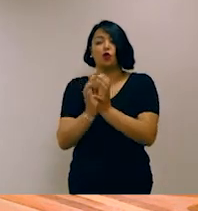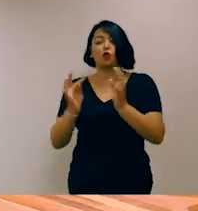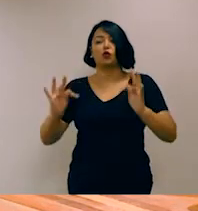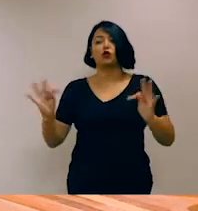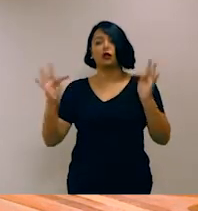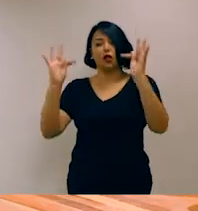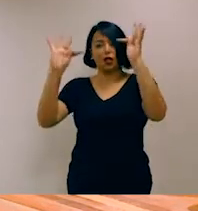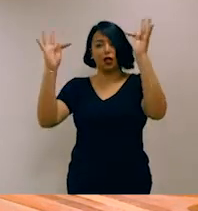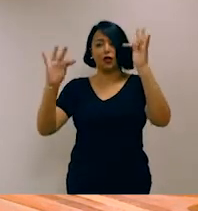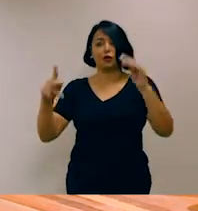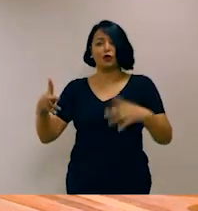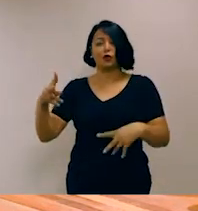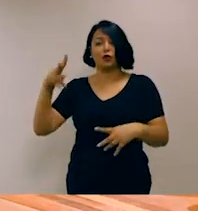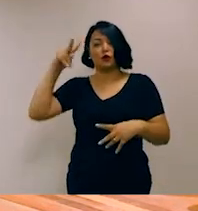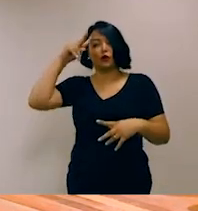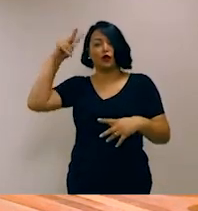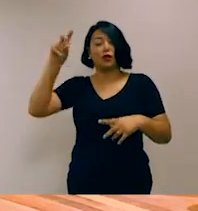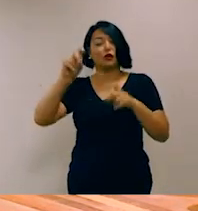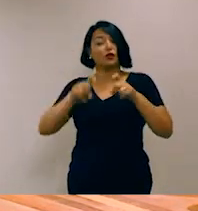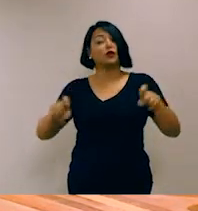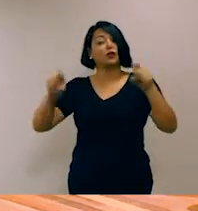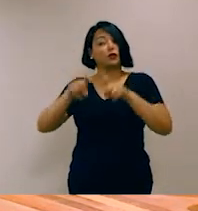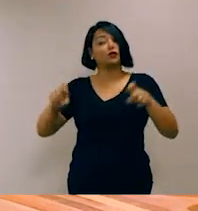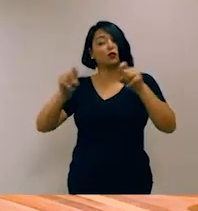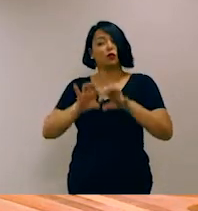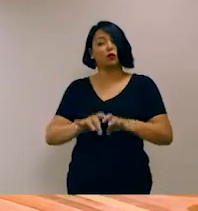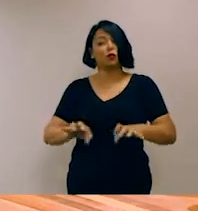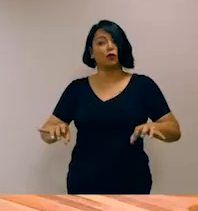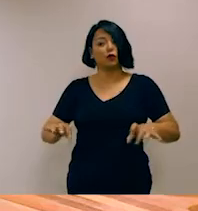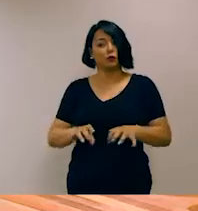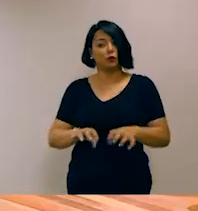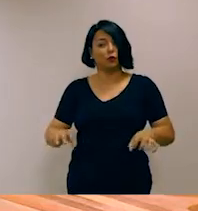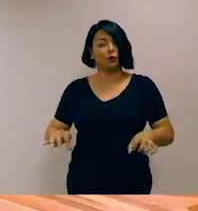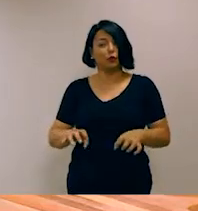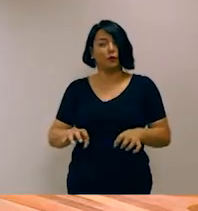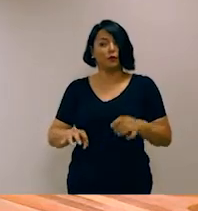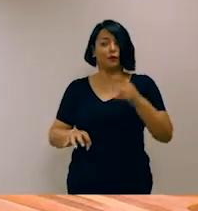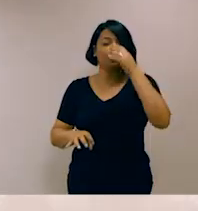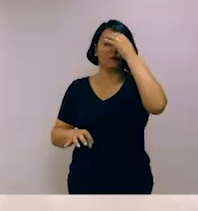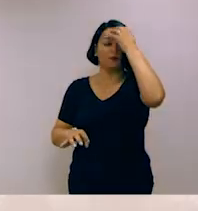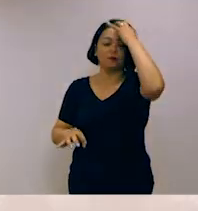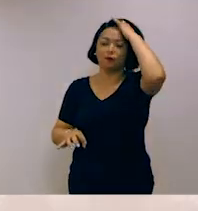processing is a set of artificial intelligence techniques.